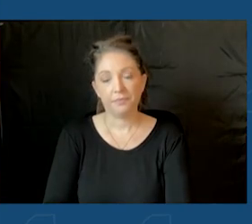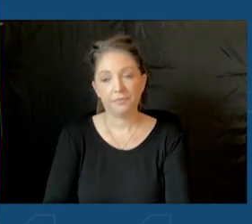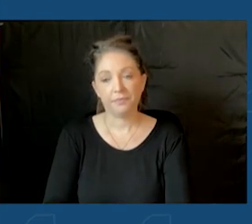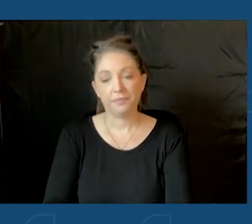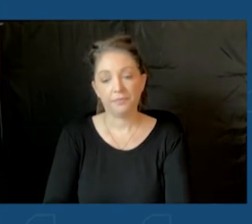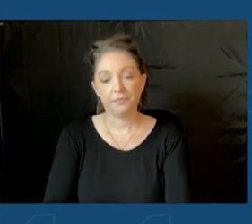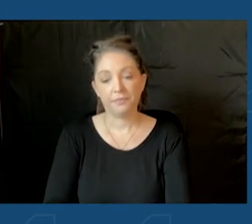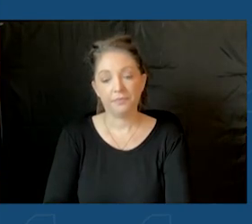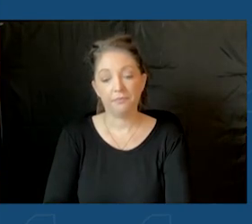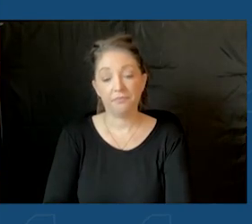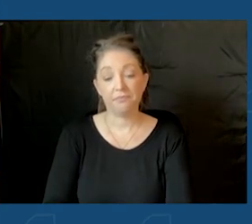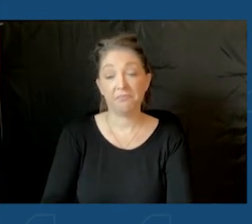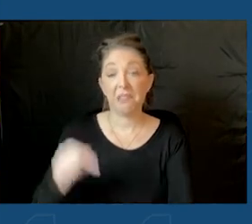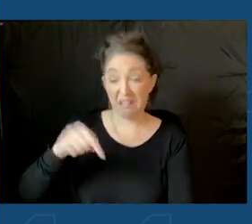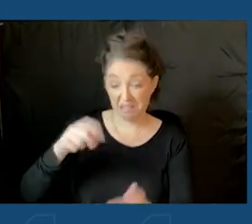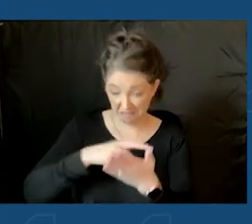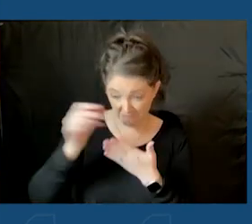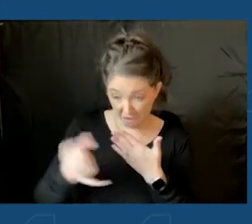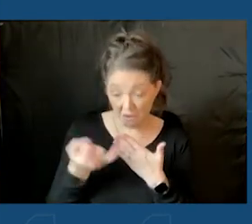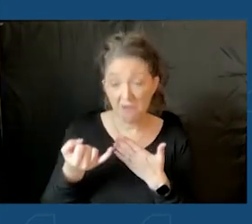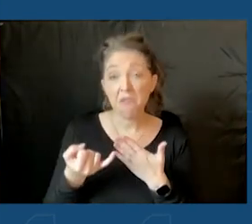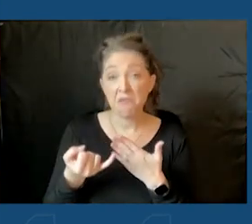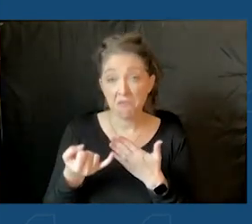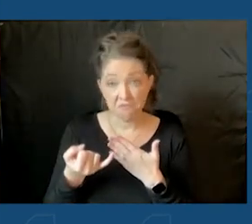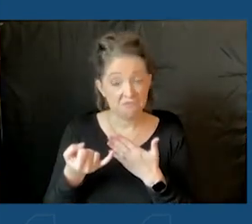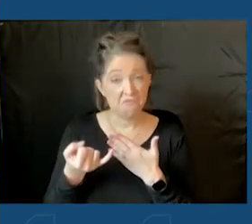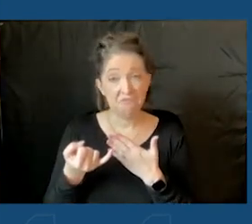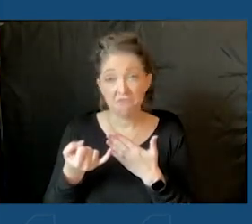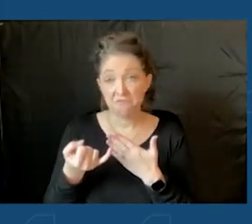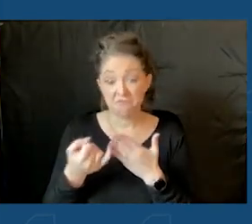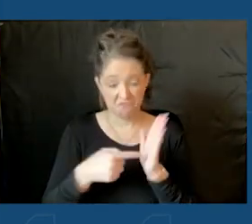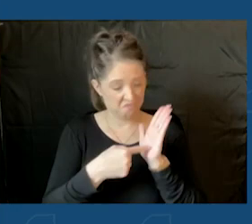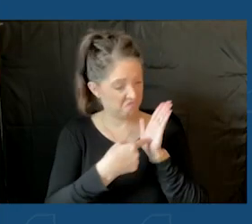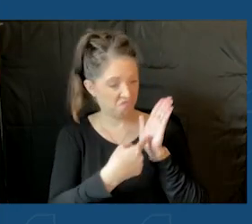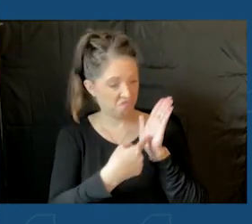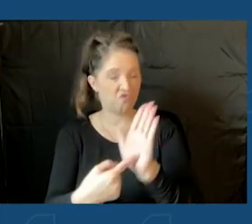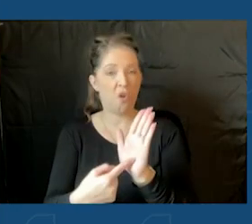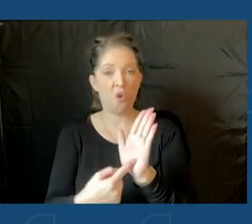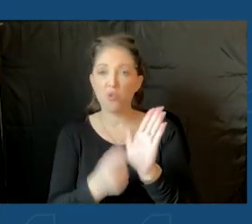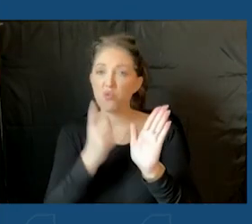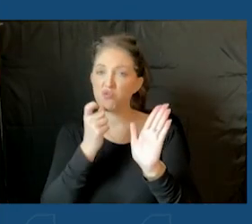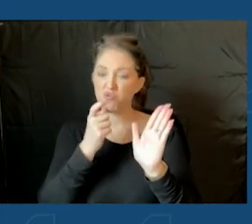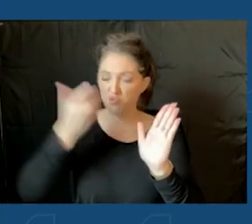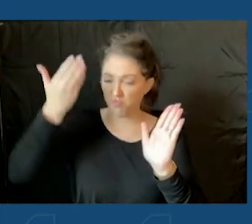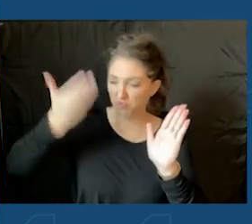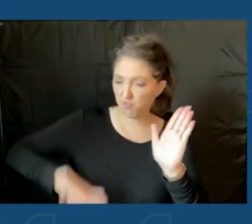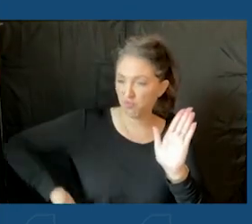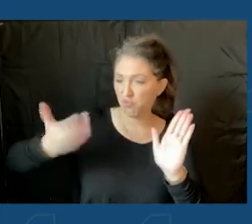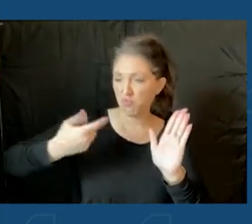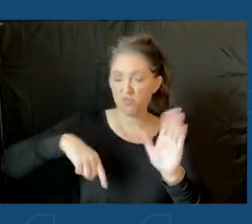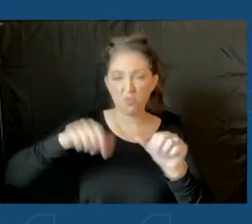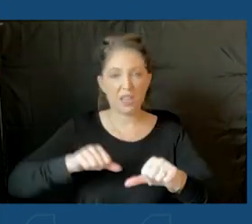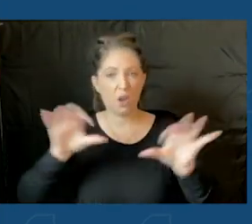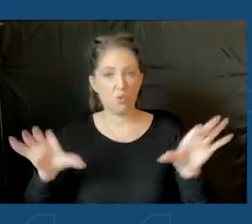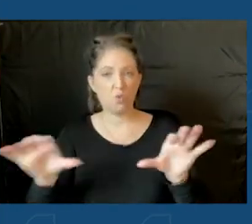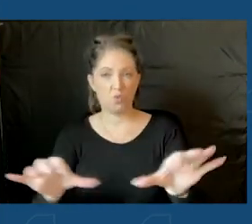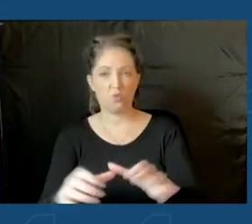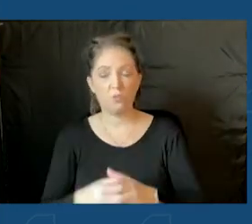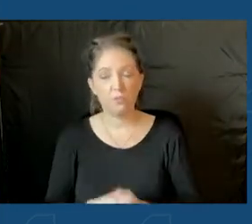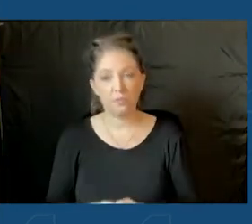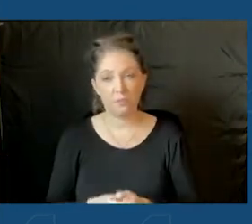And this project just shows who we are and what we can do.